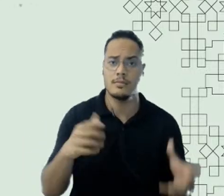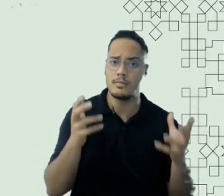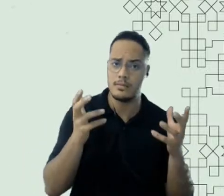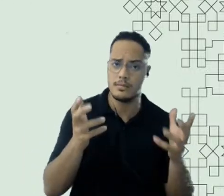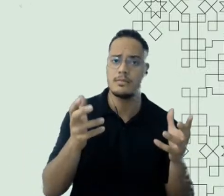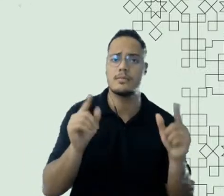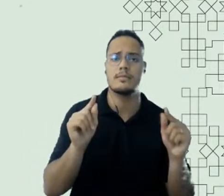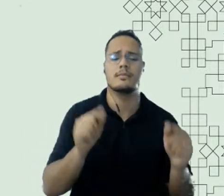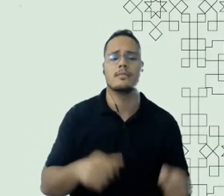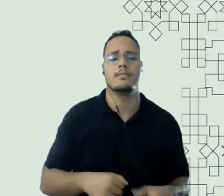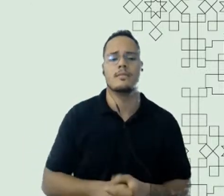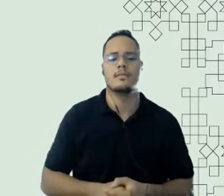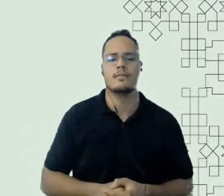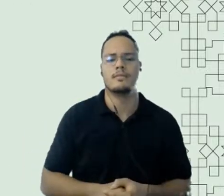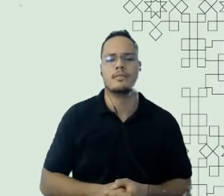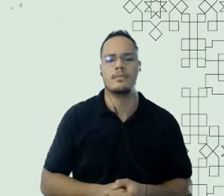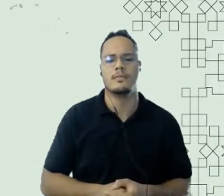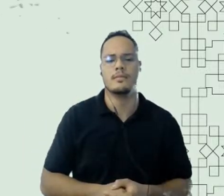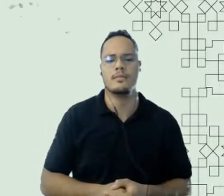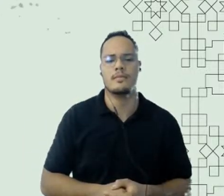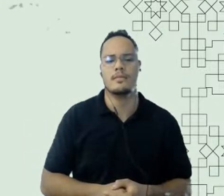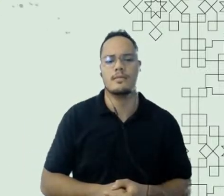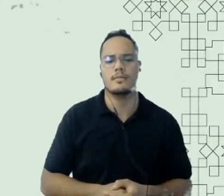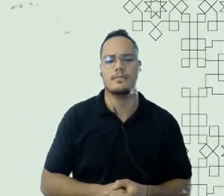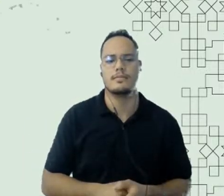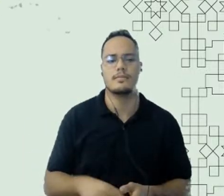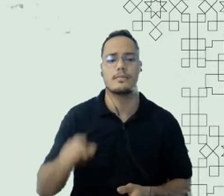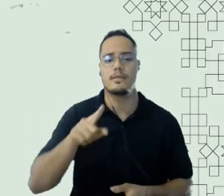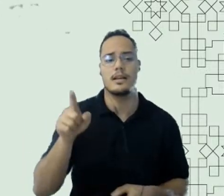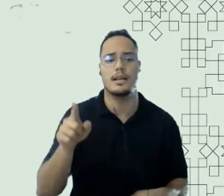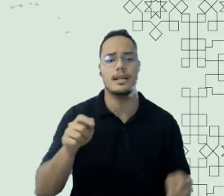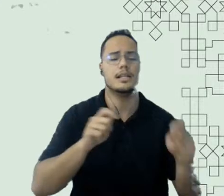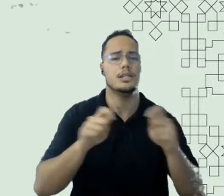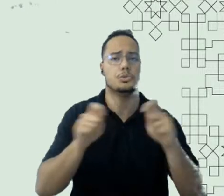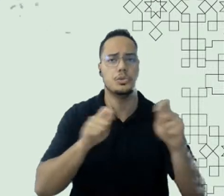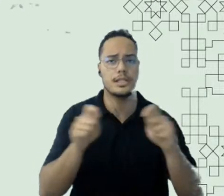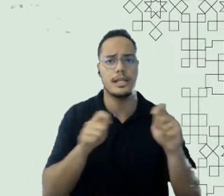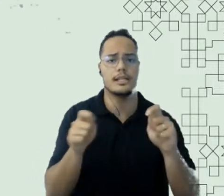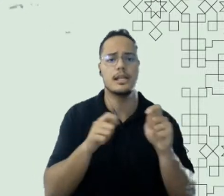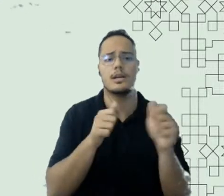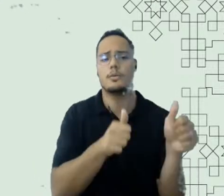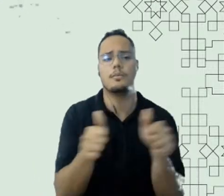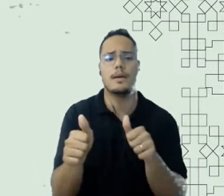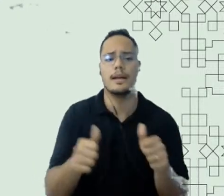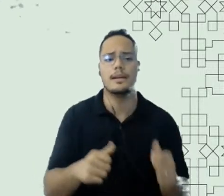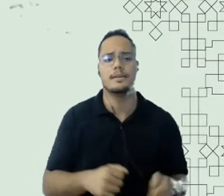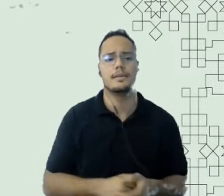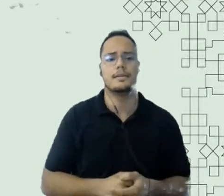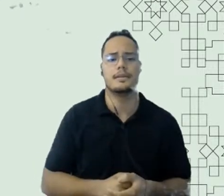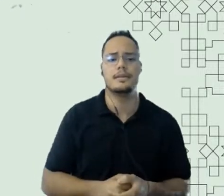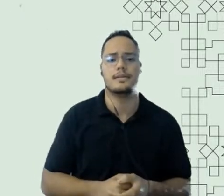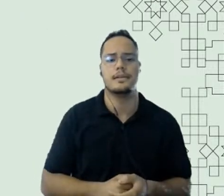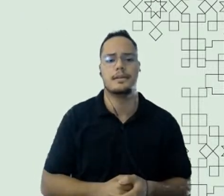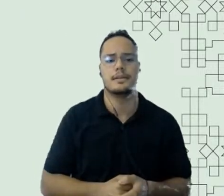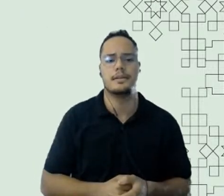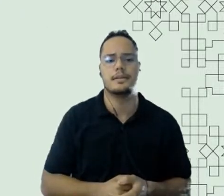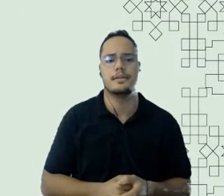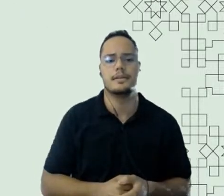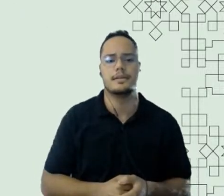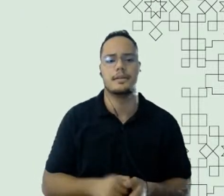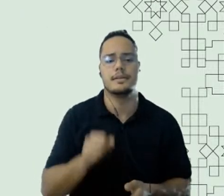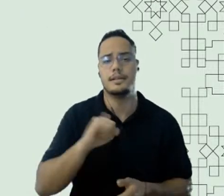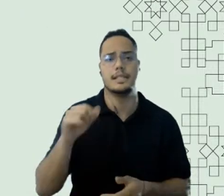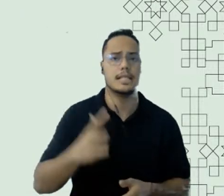come, then they are not liable because they made the effort, and the right holders don't disagree. So,